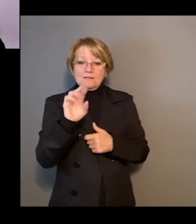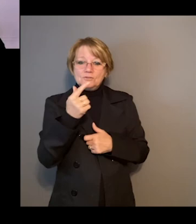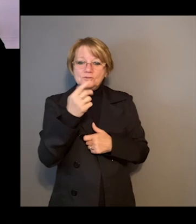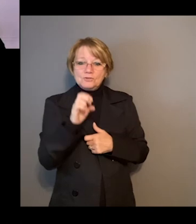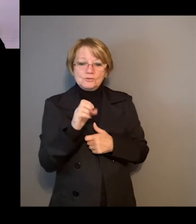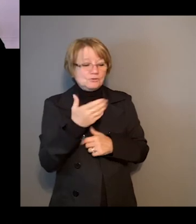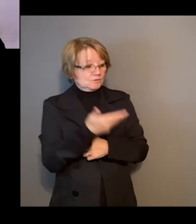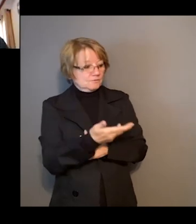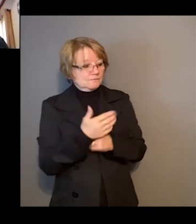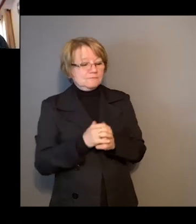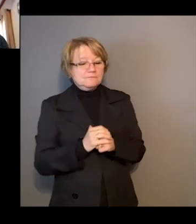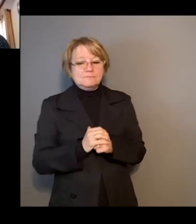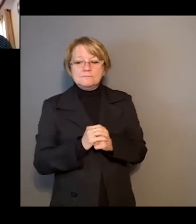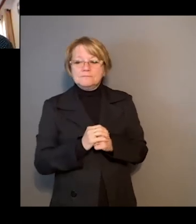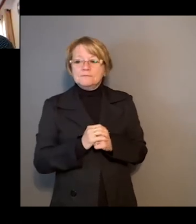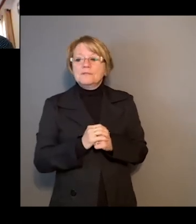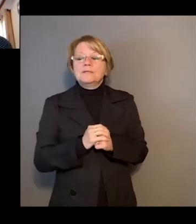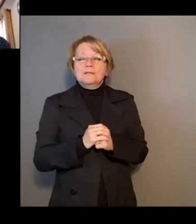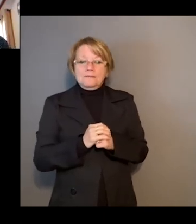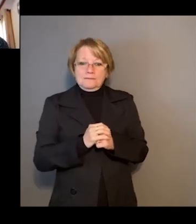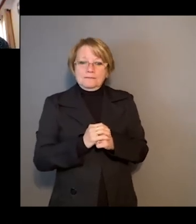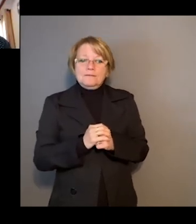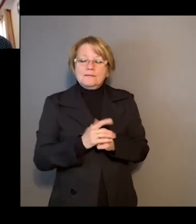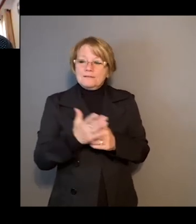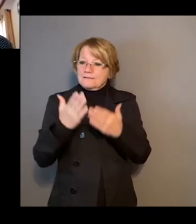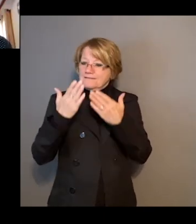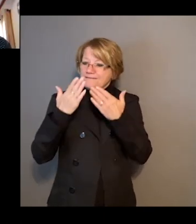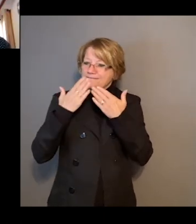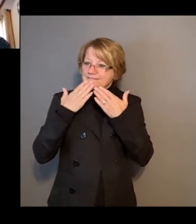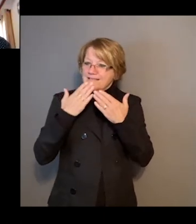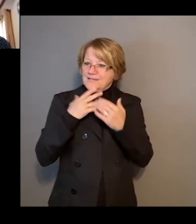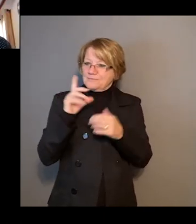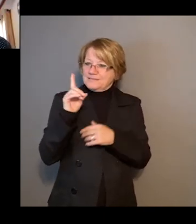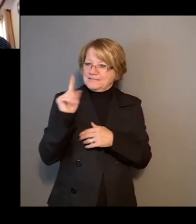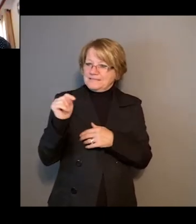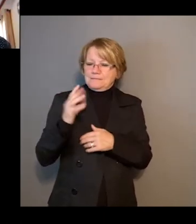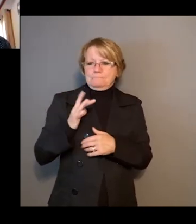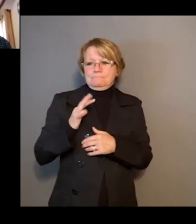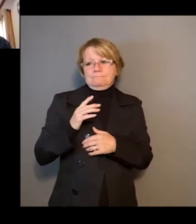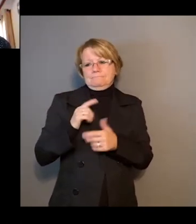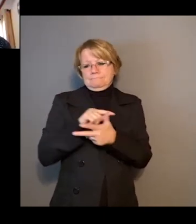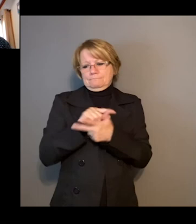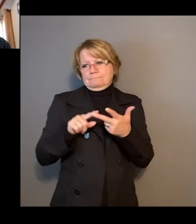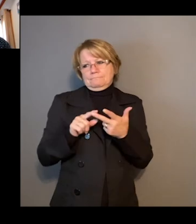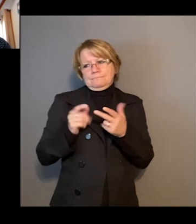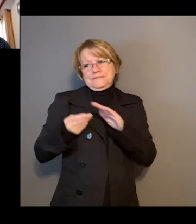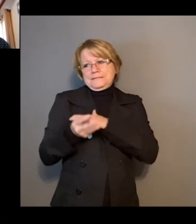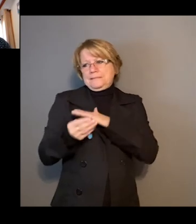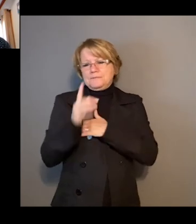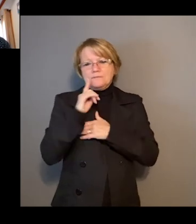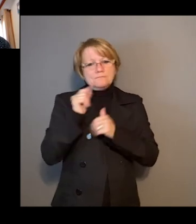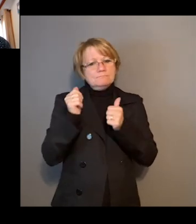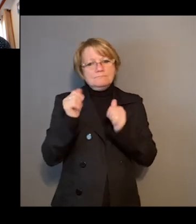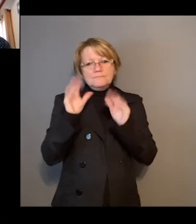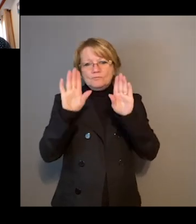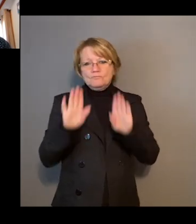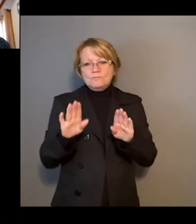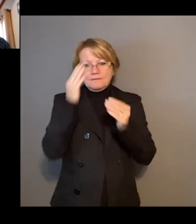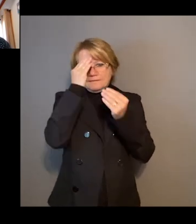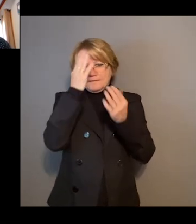All right. Thank you for those tips, DT. That's all great information. And thank you to all the young men who were